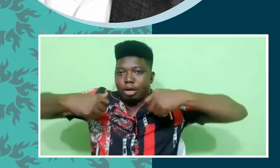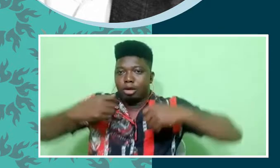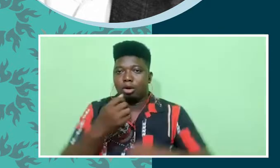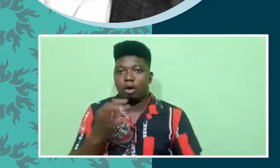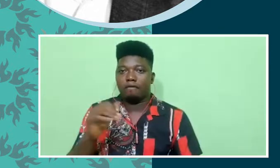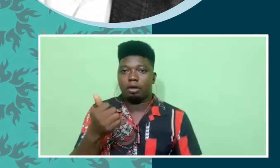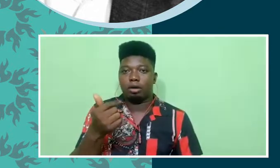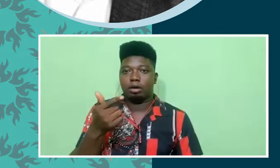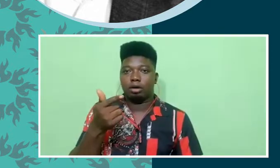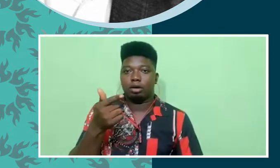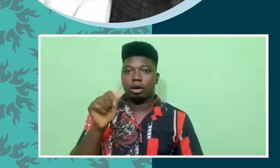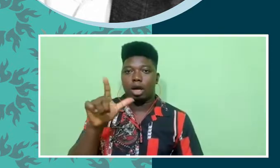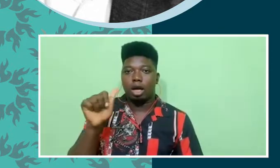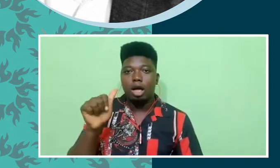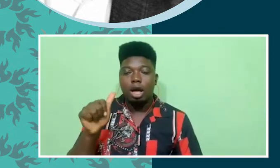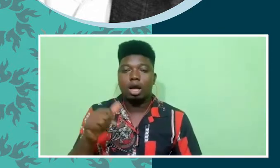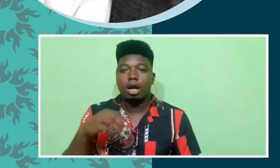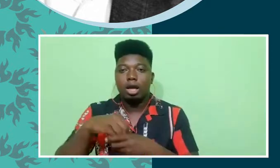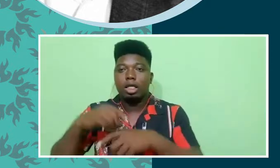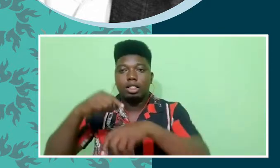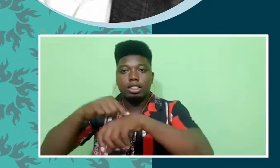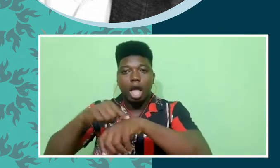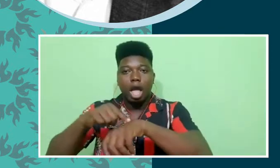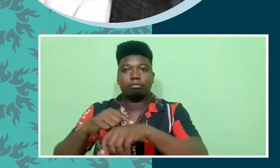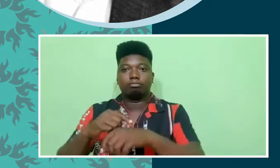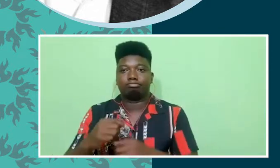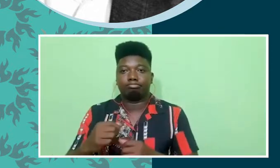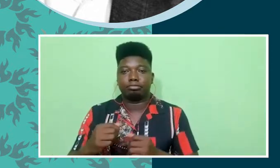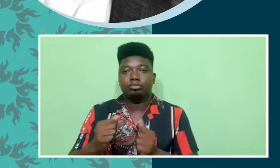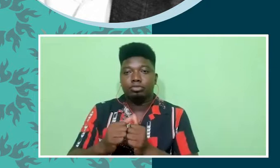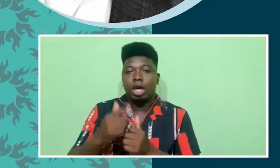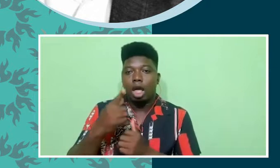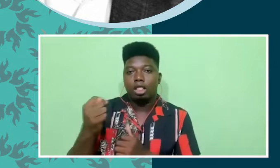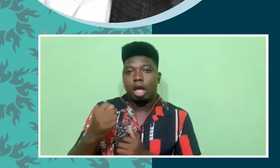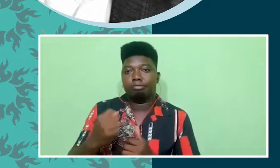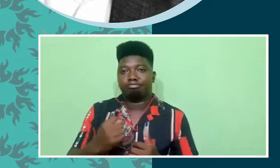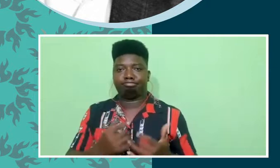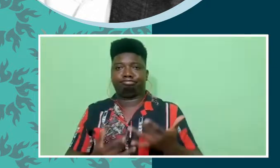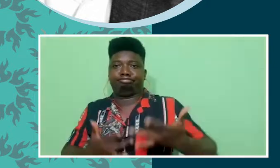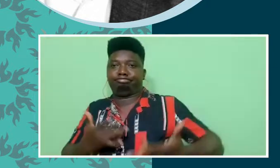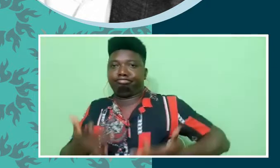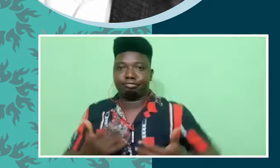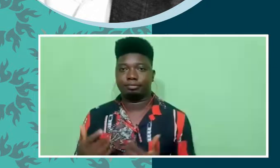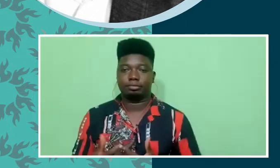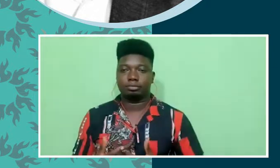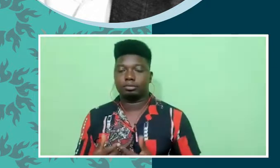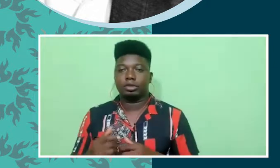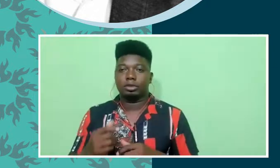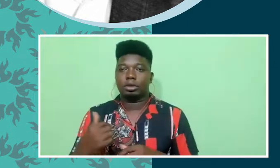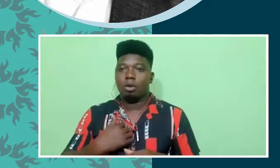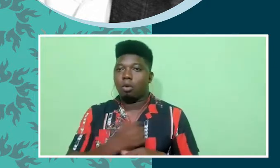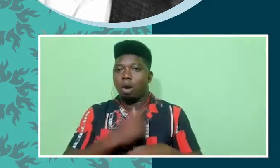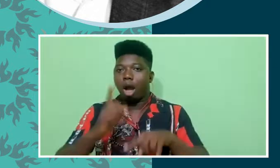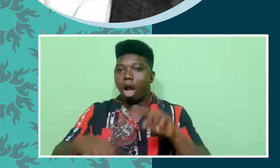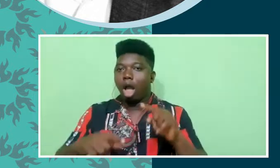our time and morale. And so despite our good values and intentions, we kind of were spinning our wheels for years. And